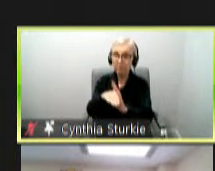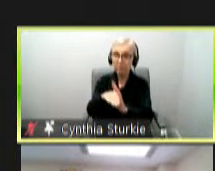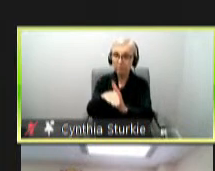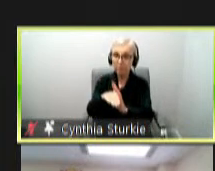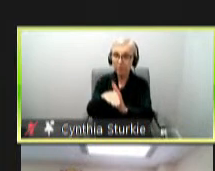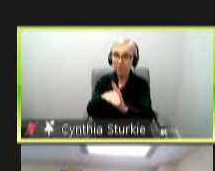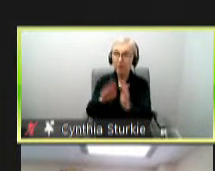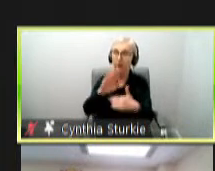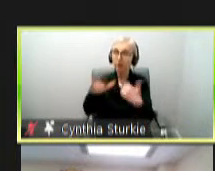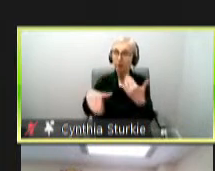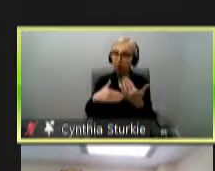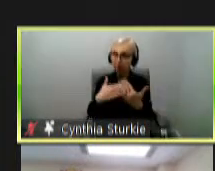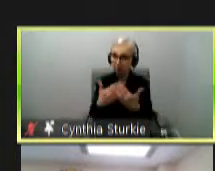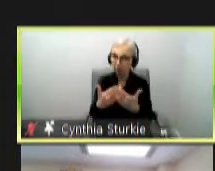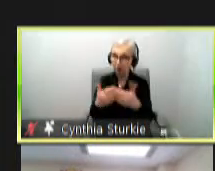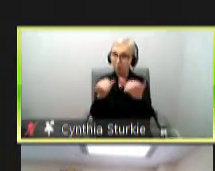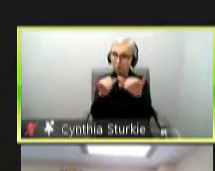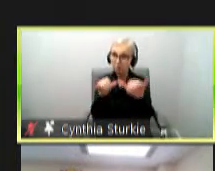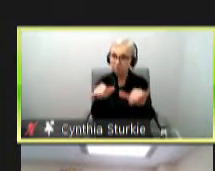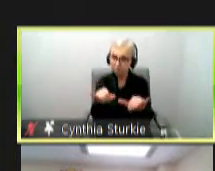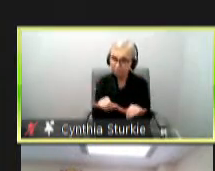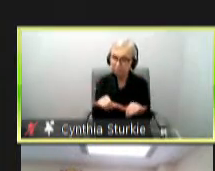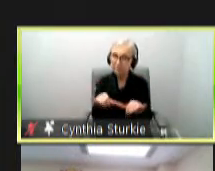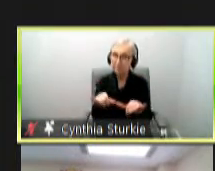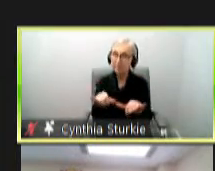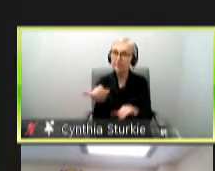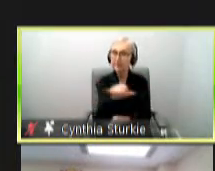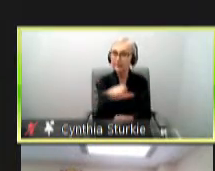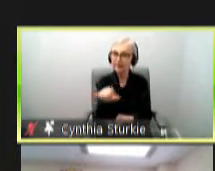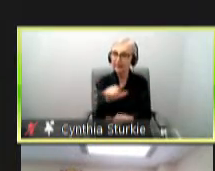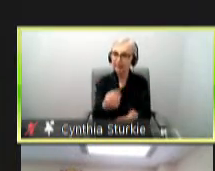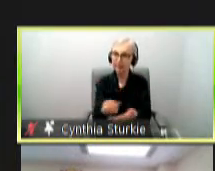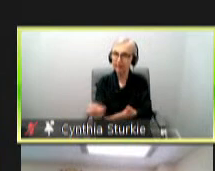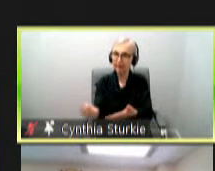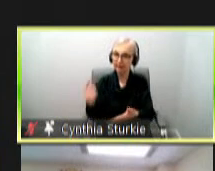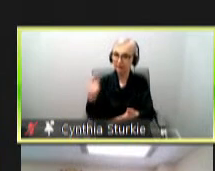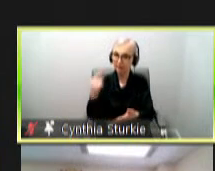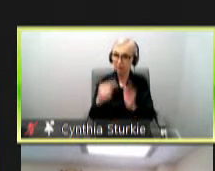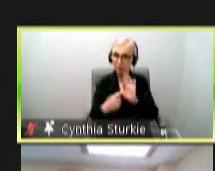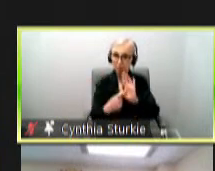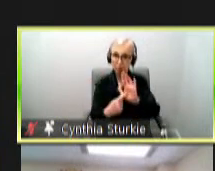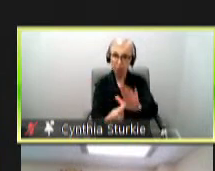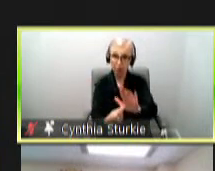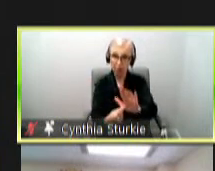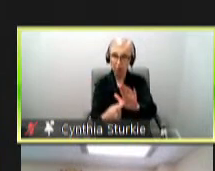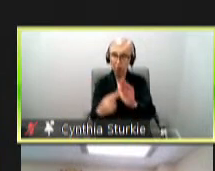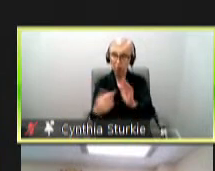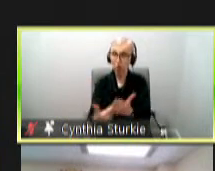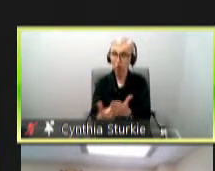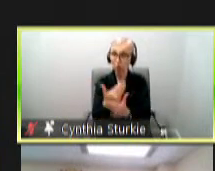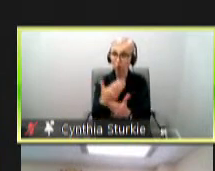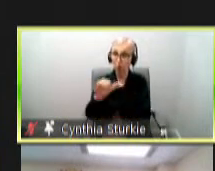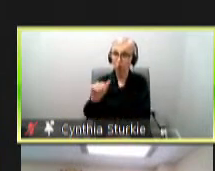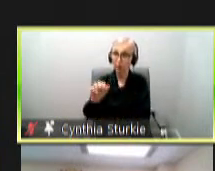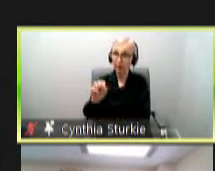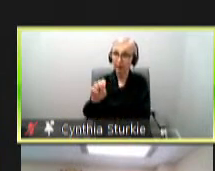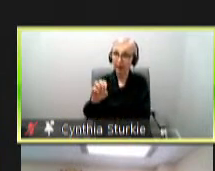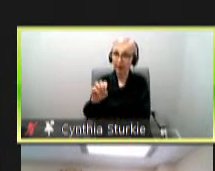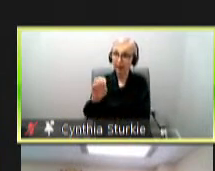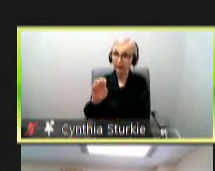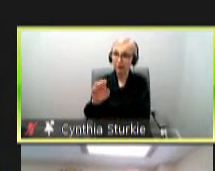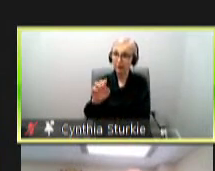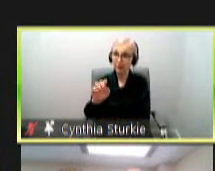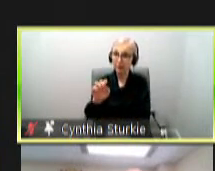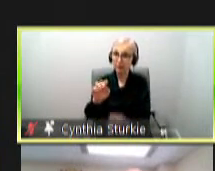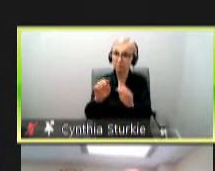really all of our metrics, the same information I shared with you last week. So this figure is showing you case trends in the state. That